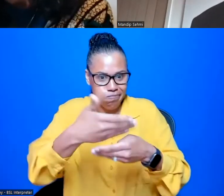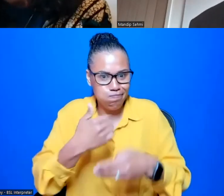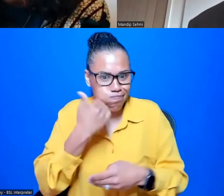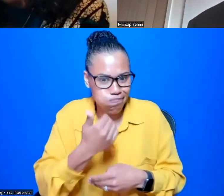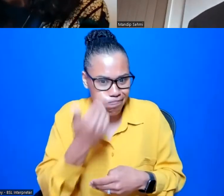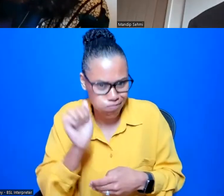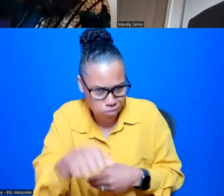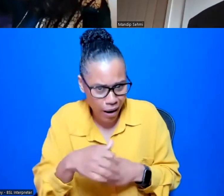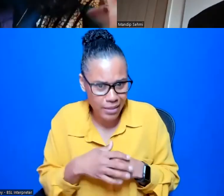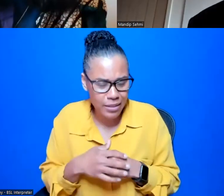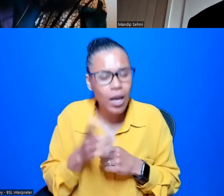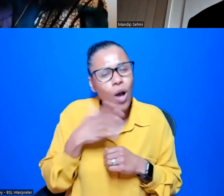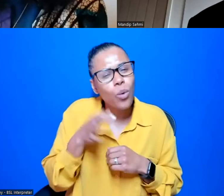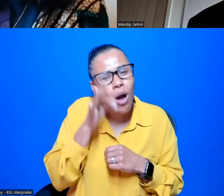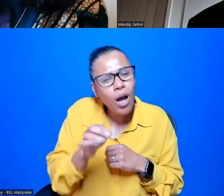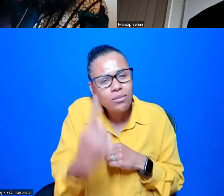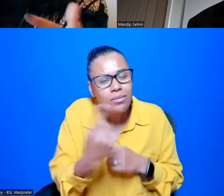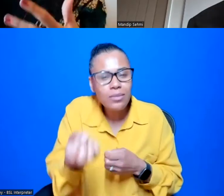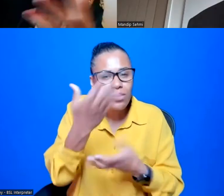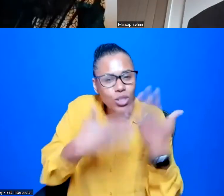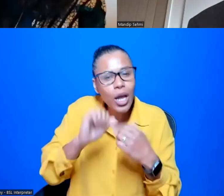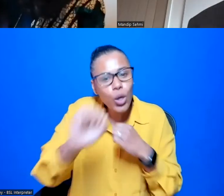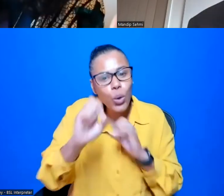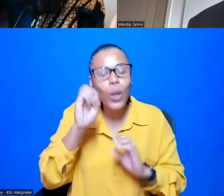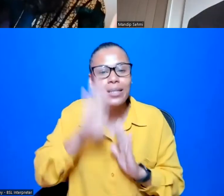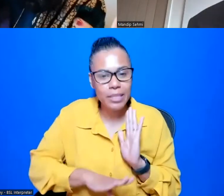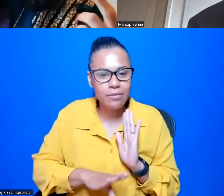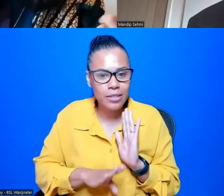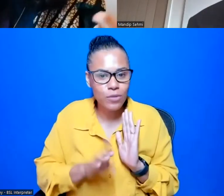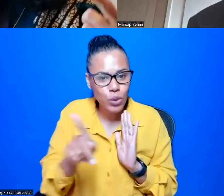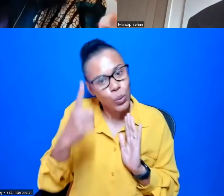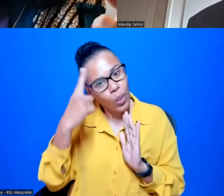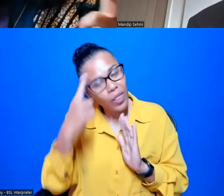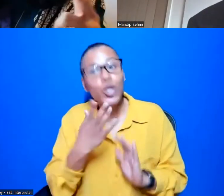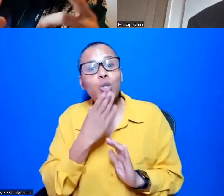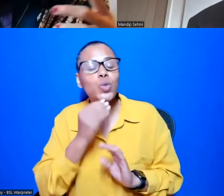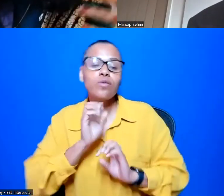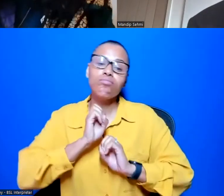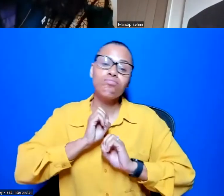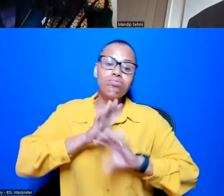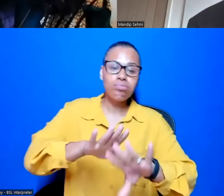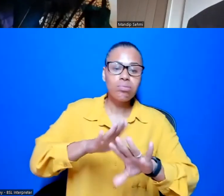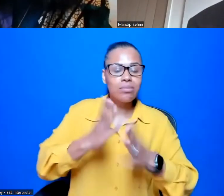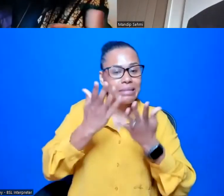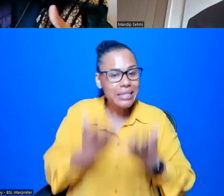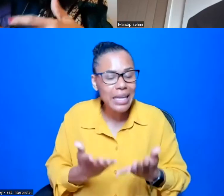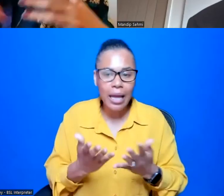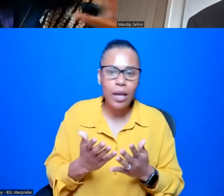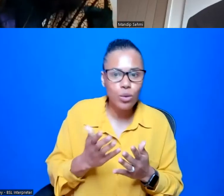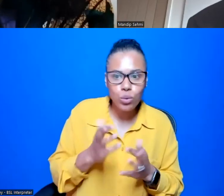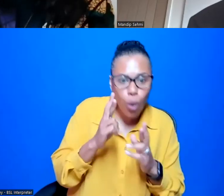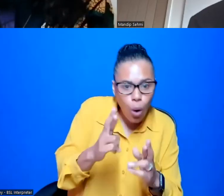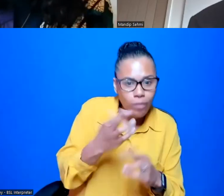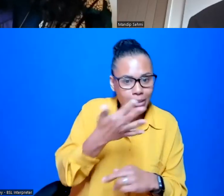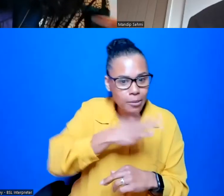like to ask you to share any of your experiences that you think would be useful for the different organisations, the